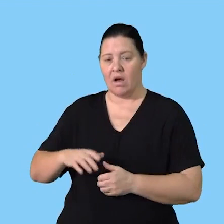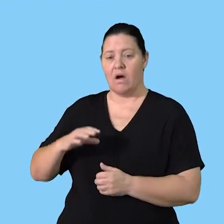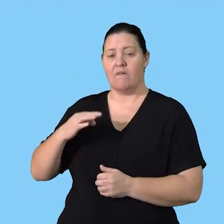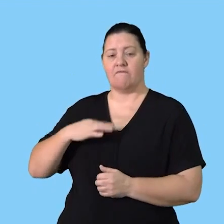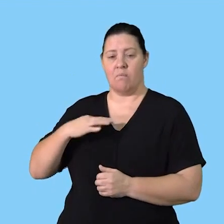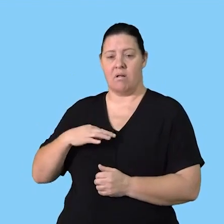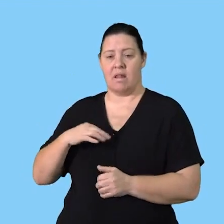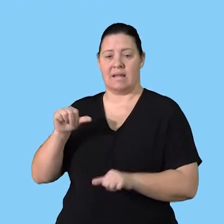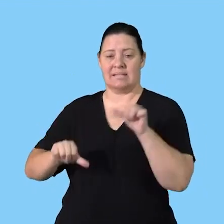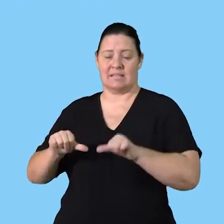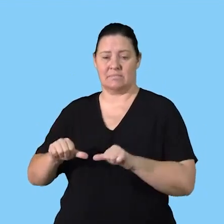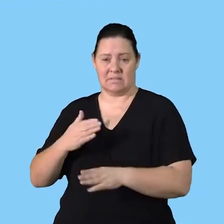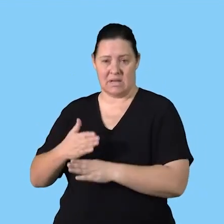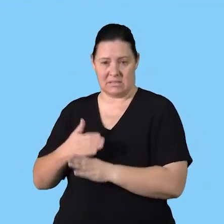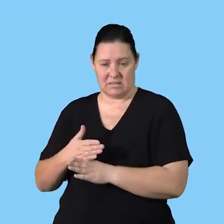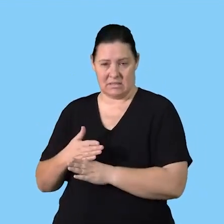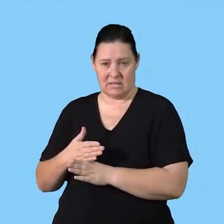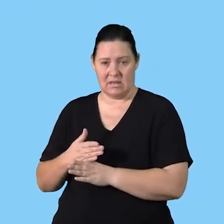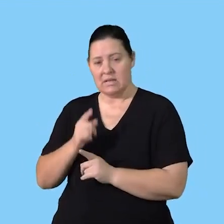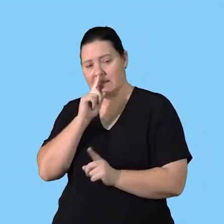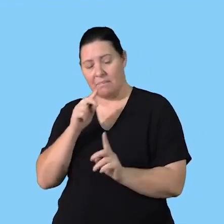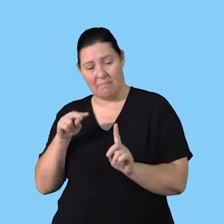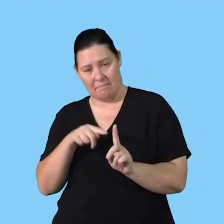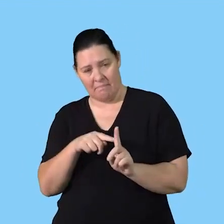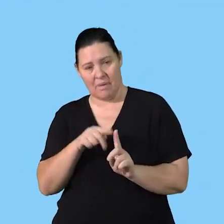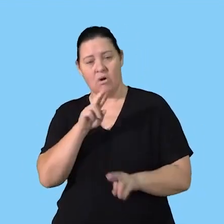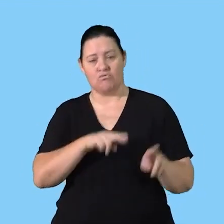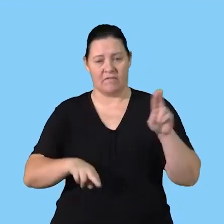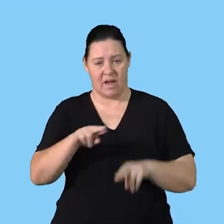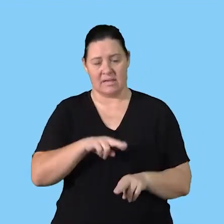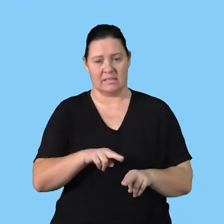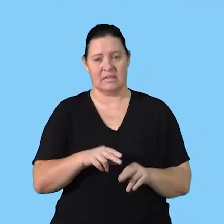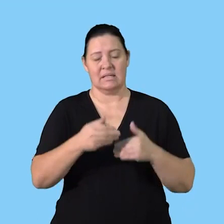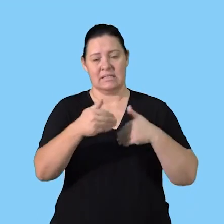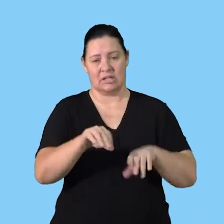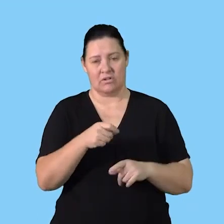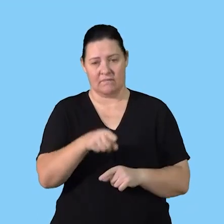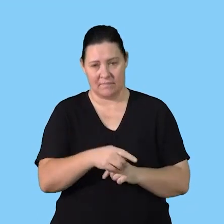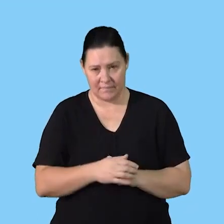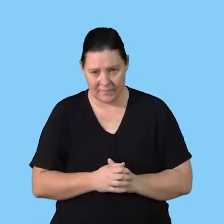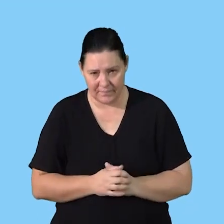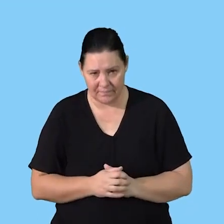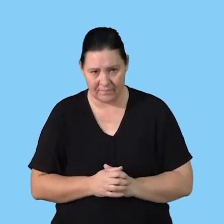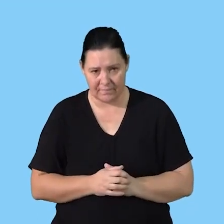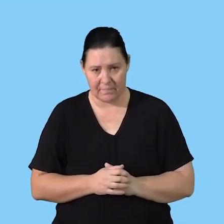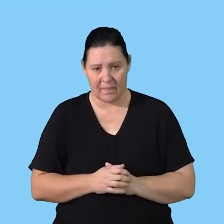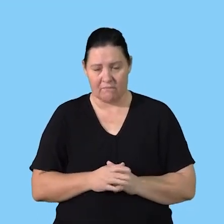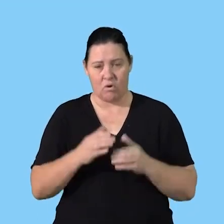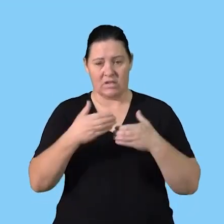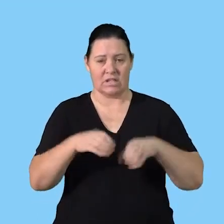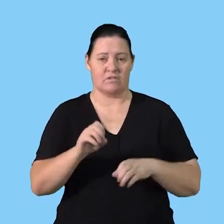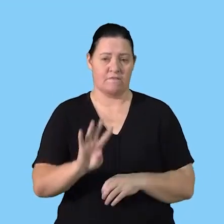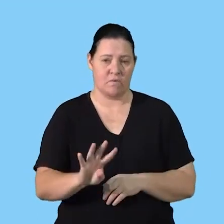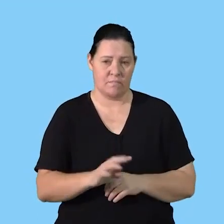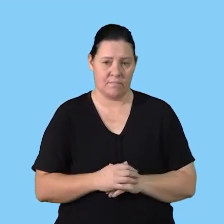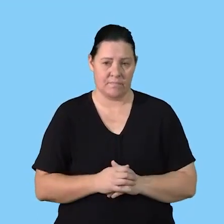the formal assessment task as indicated in the revised section 4.